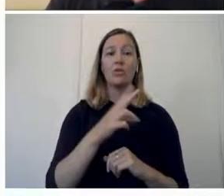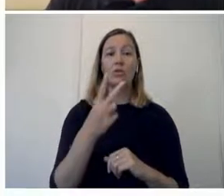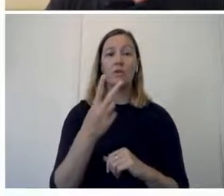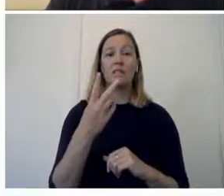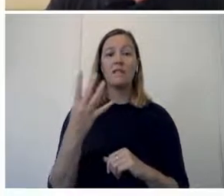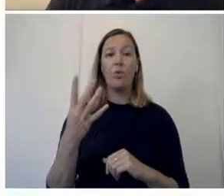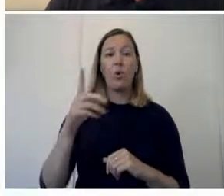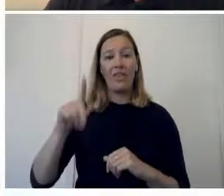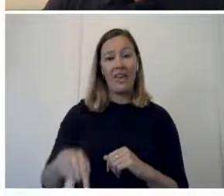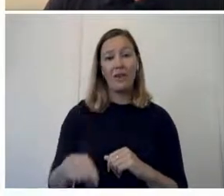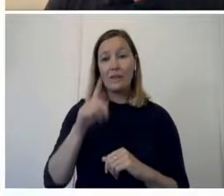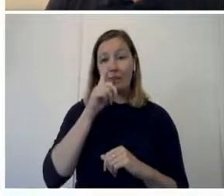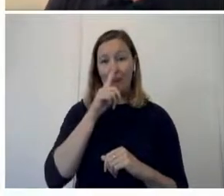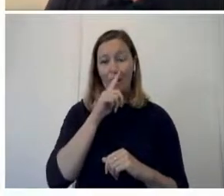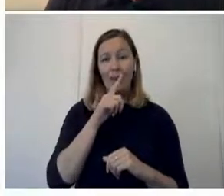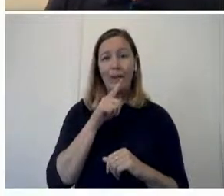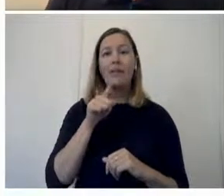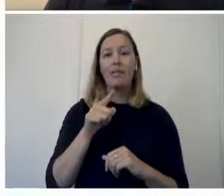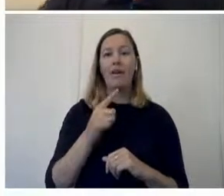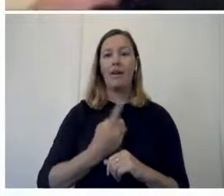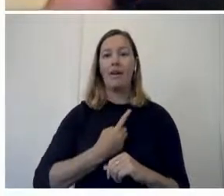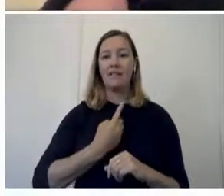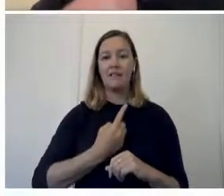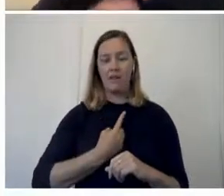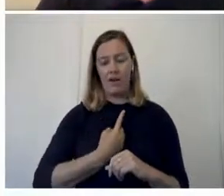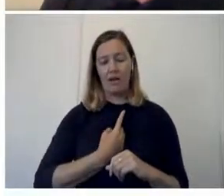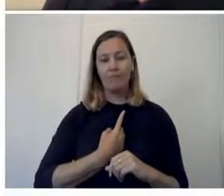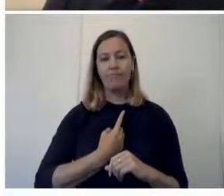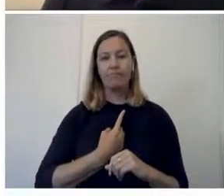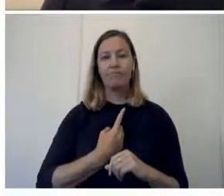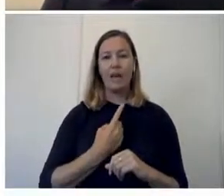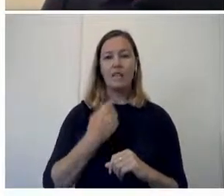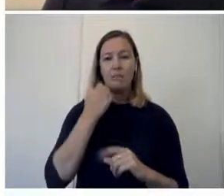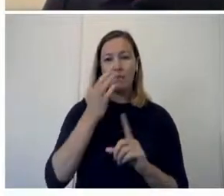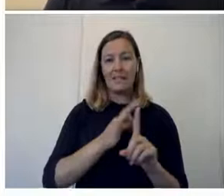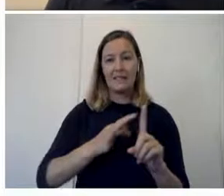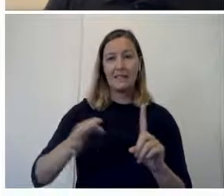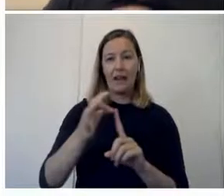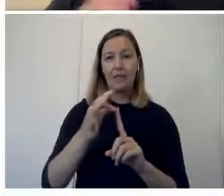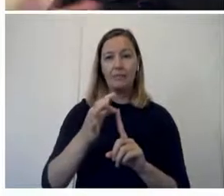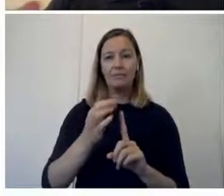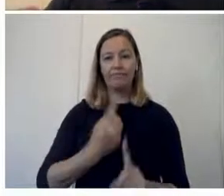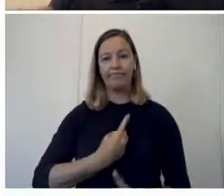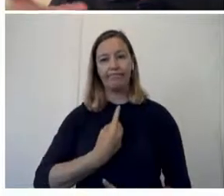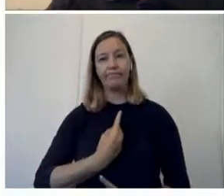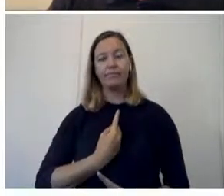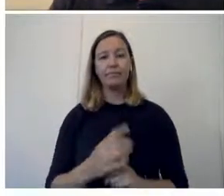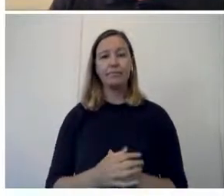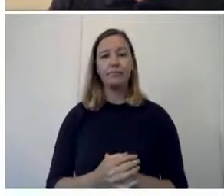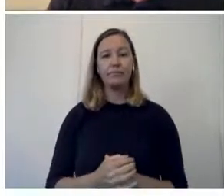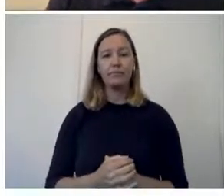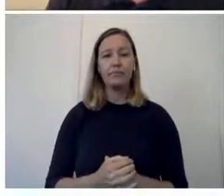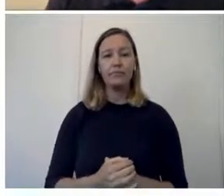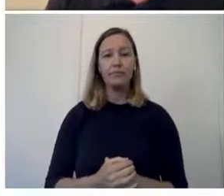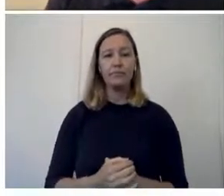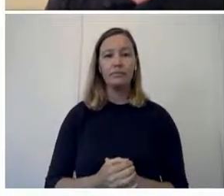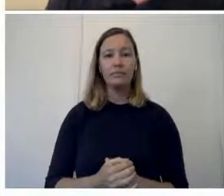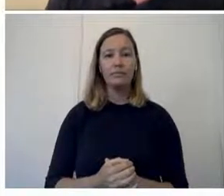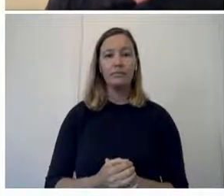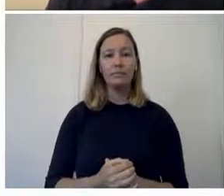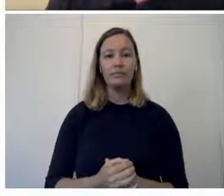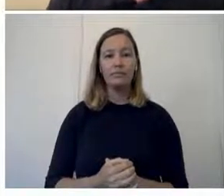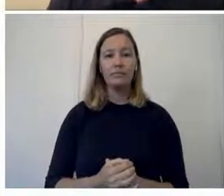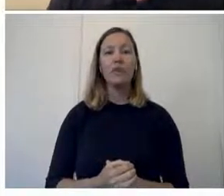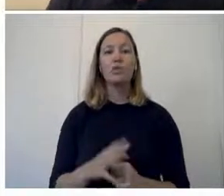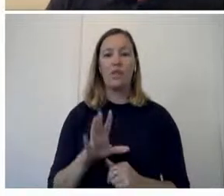324,000 of those identify as Pasifika. So, and that comes out of the